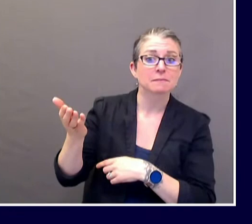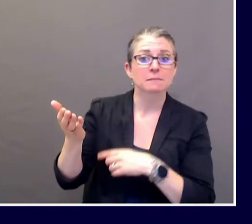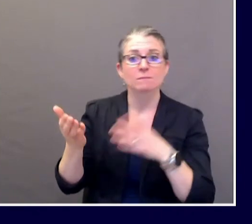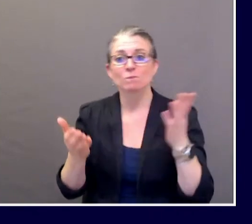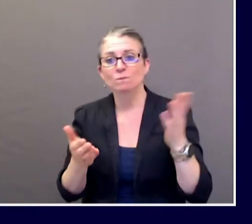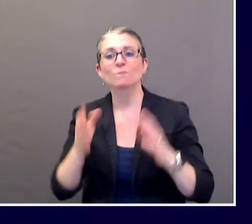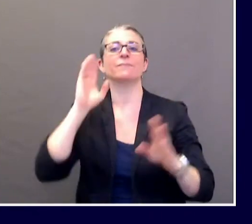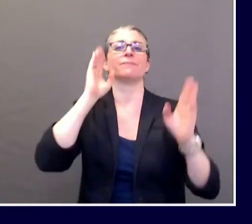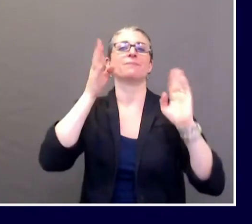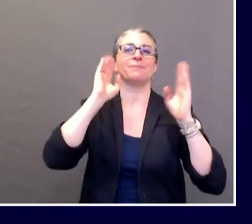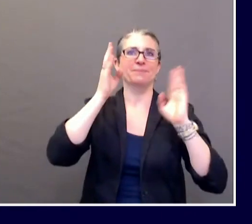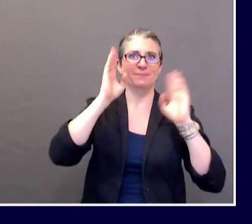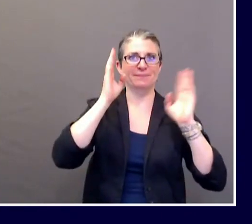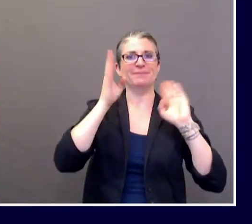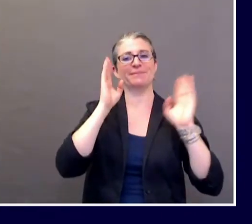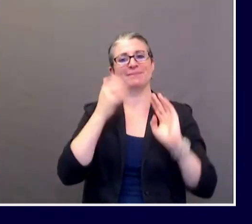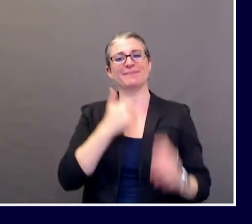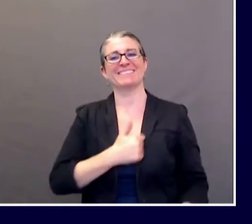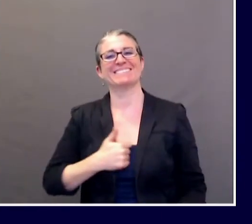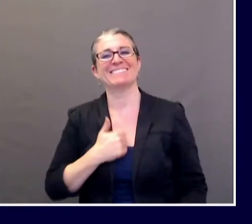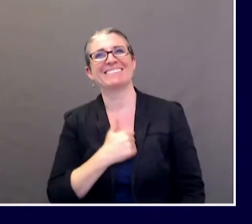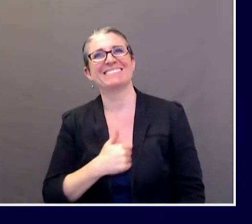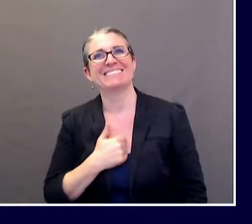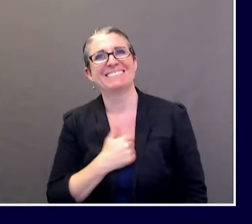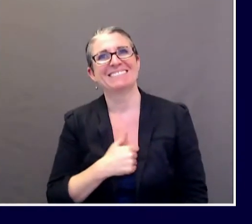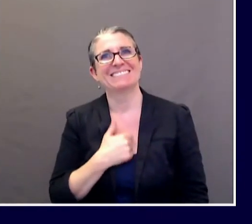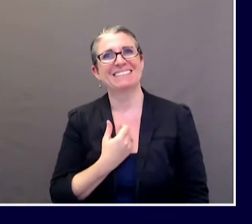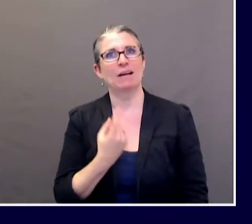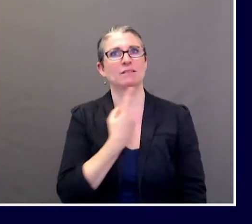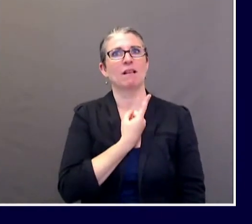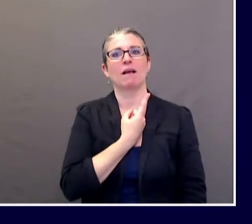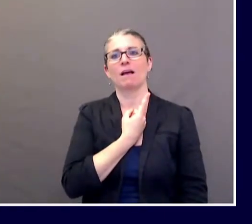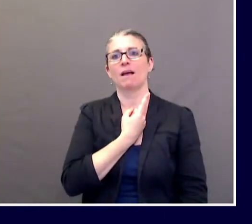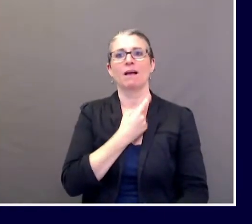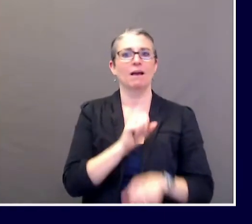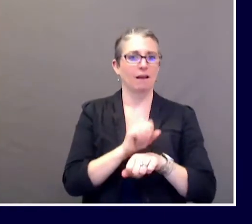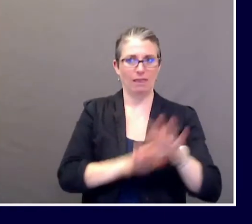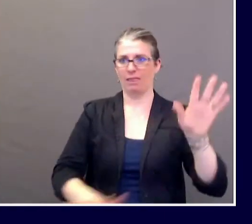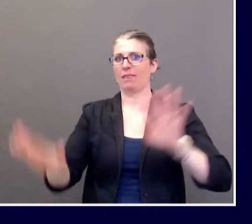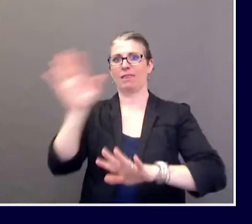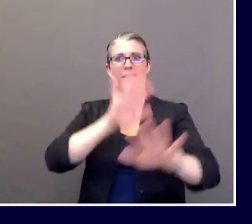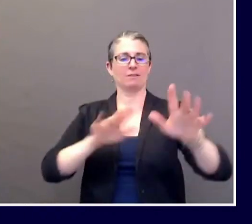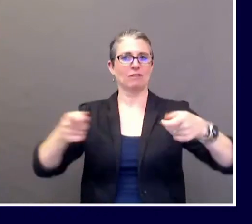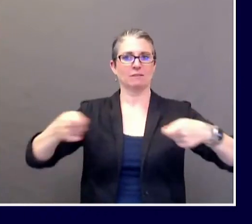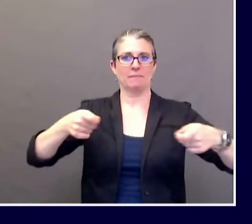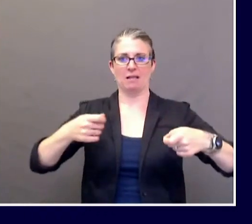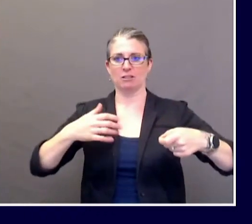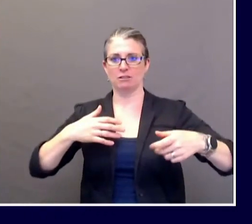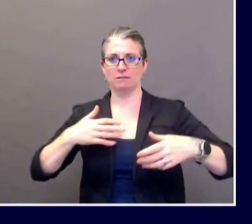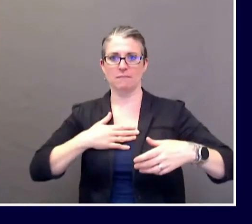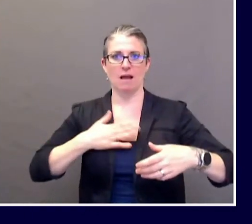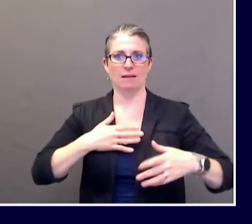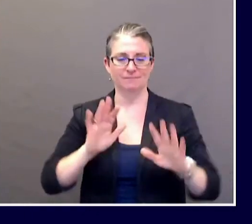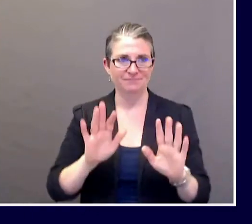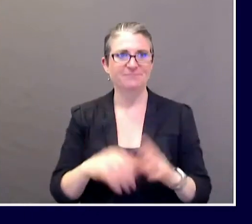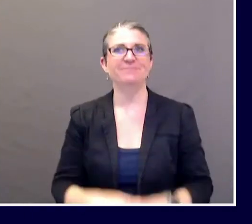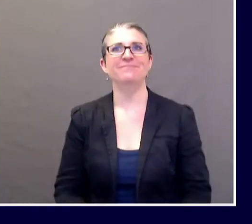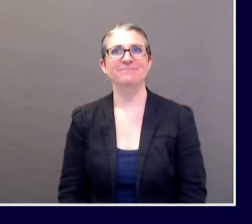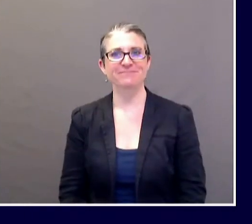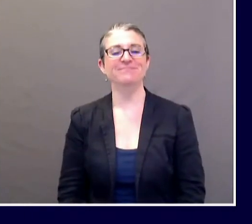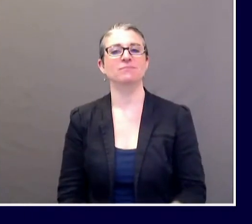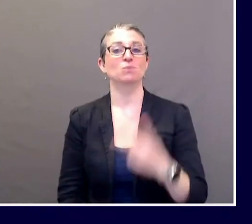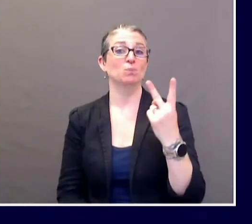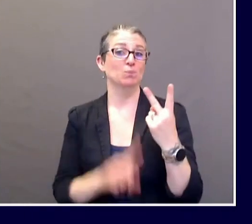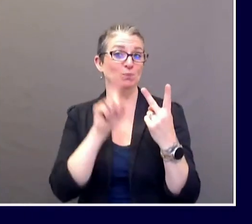Sorry, I'm working by myself, so I'm jumping around today. Two questions. First, when you discussed some other guidance being